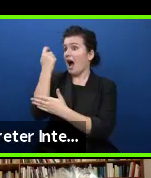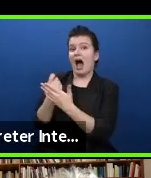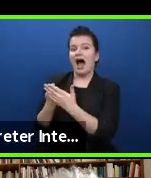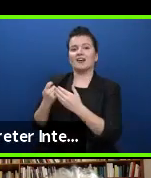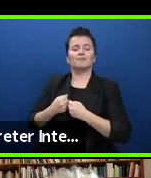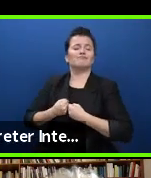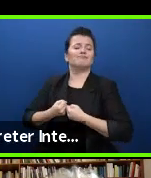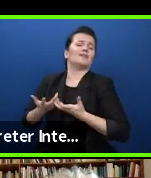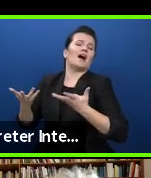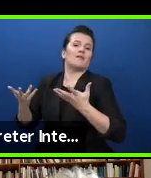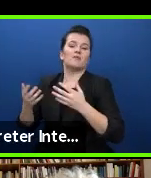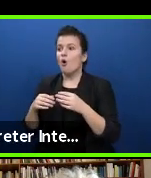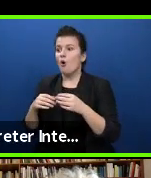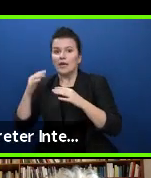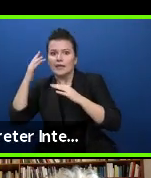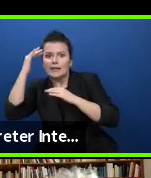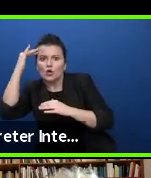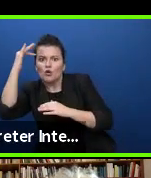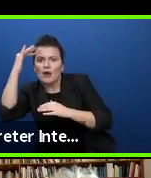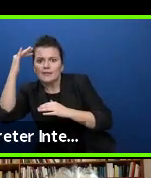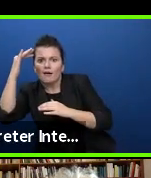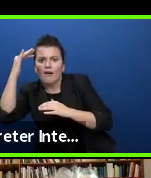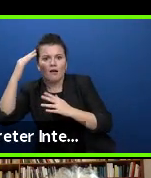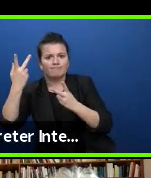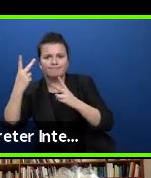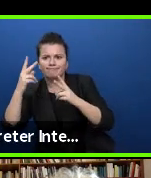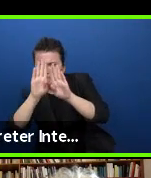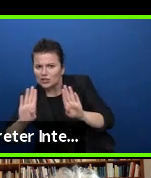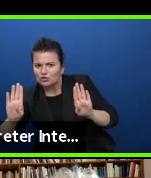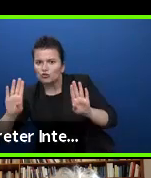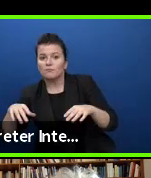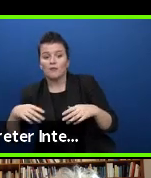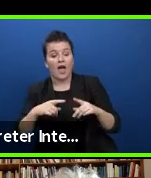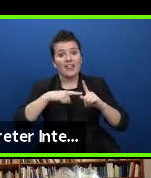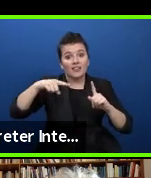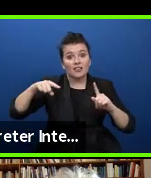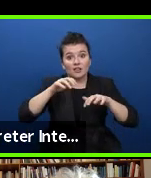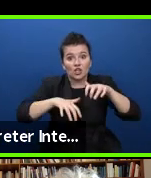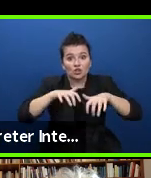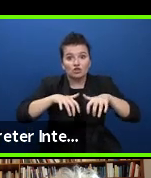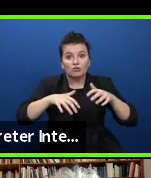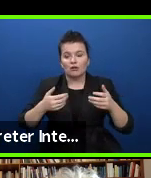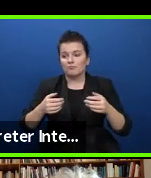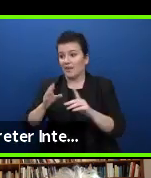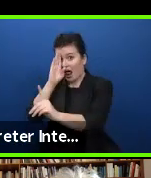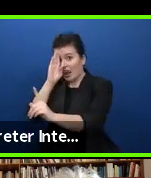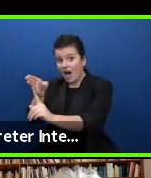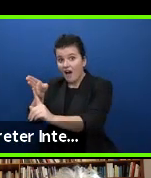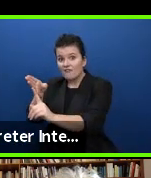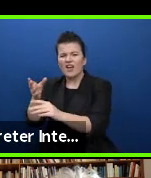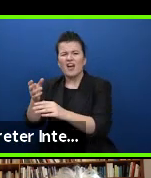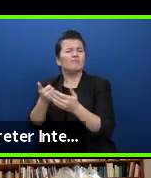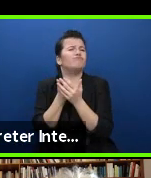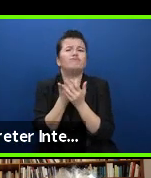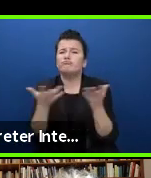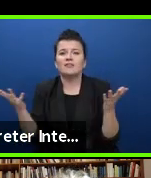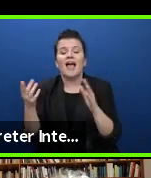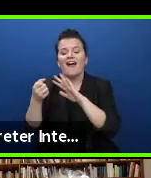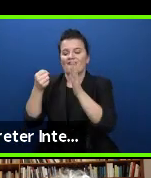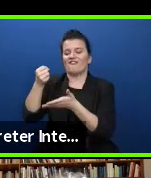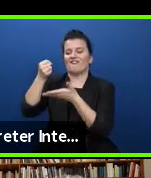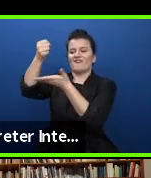theoretical approach or whatever, if it is digital, if it is live, whatever. So this is one of the main challenges, I guess, for the